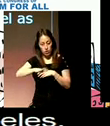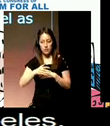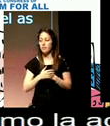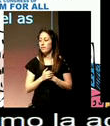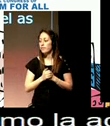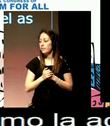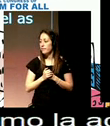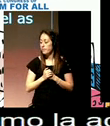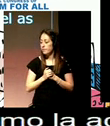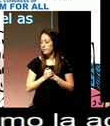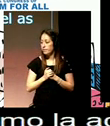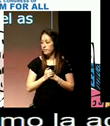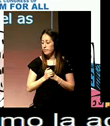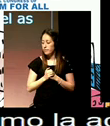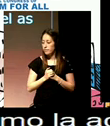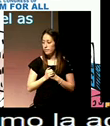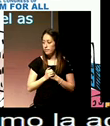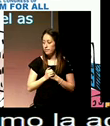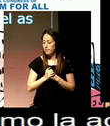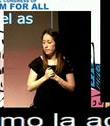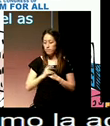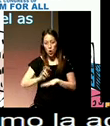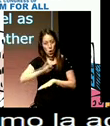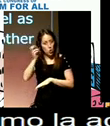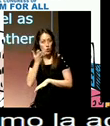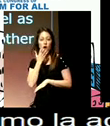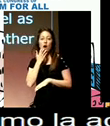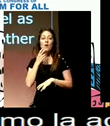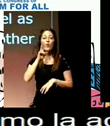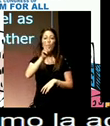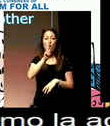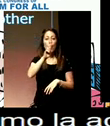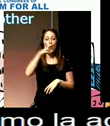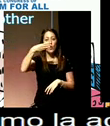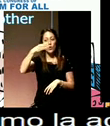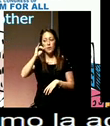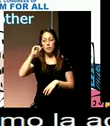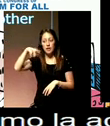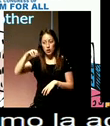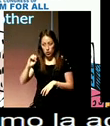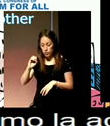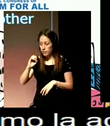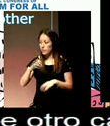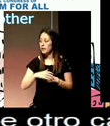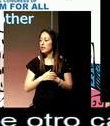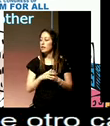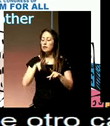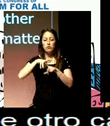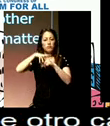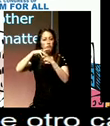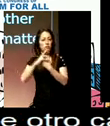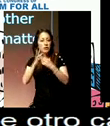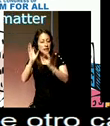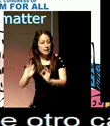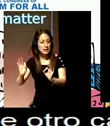In this other case, in Urbino, a particular situation of a morphology and historic urban